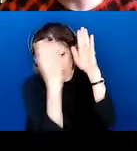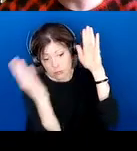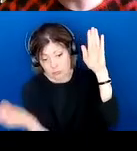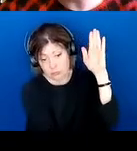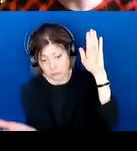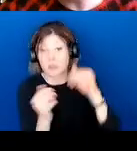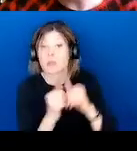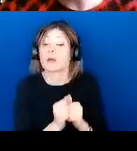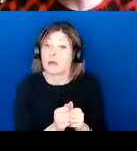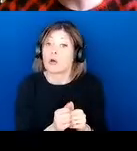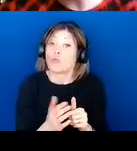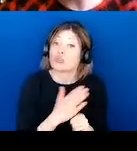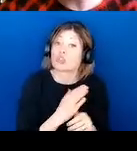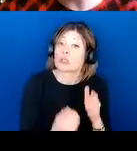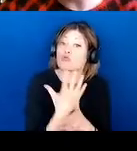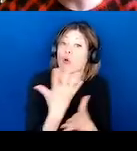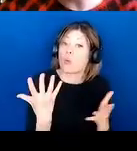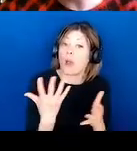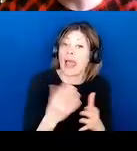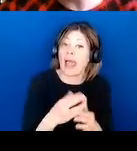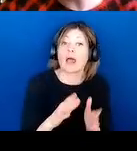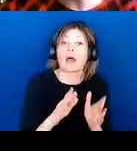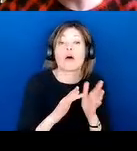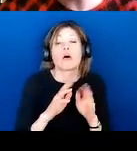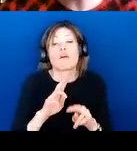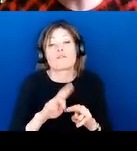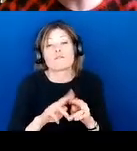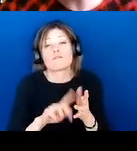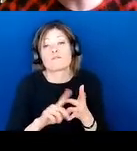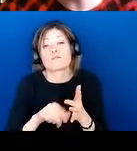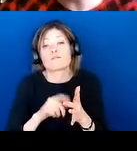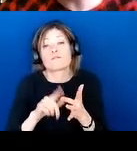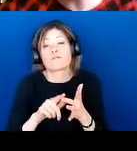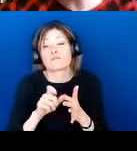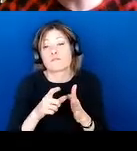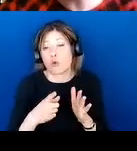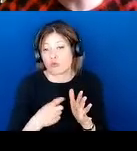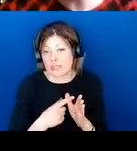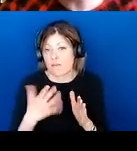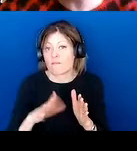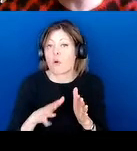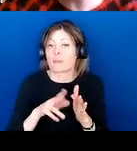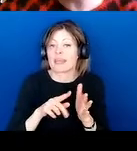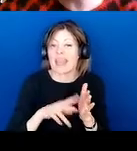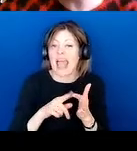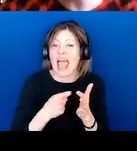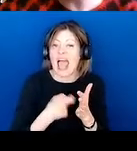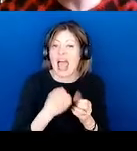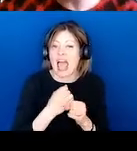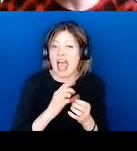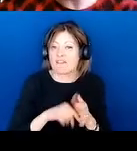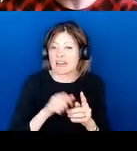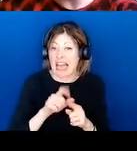Everglades in Florida, they thrive by the lake, and these particular specimens are over 250 years